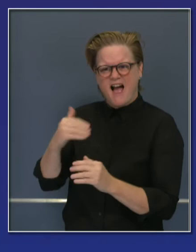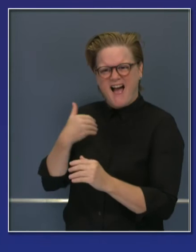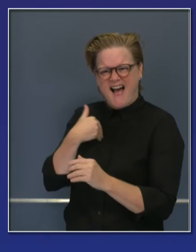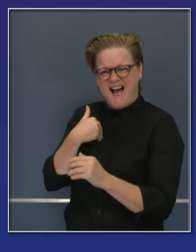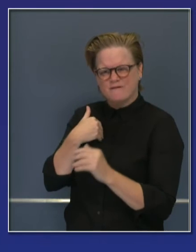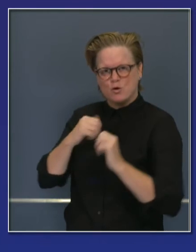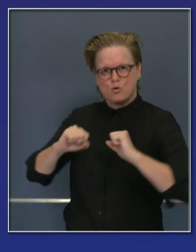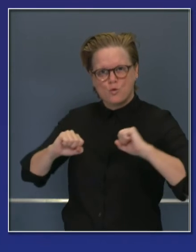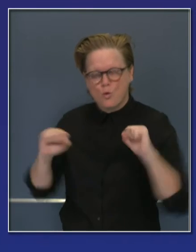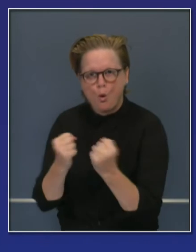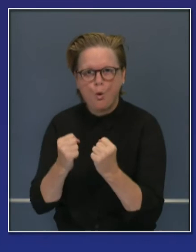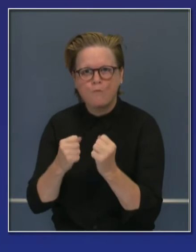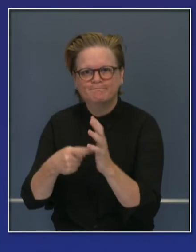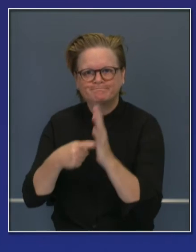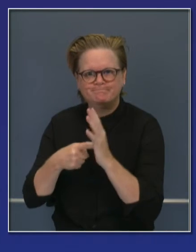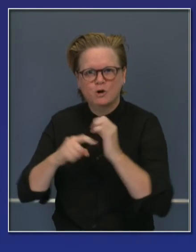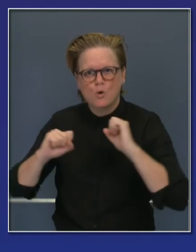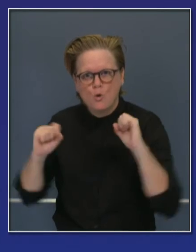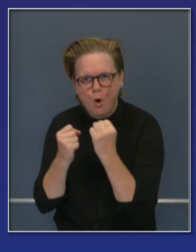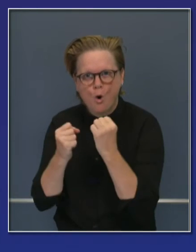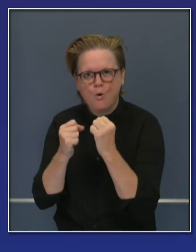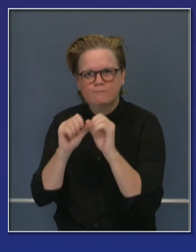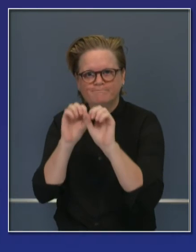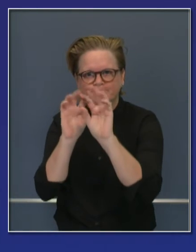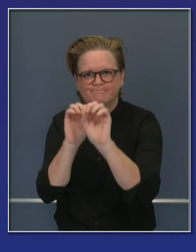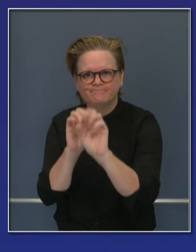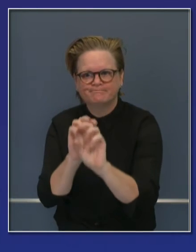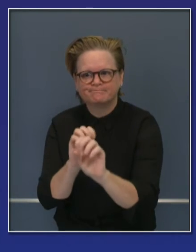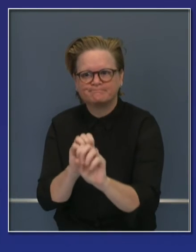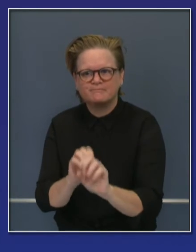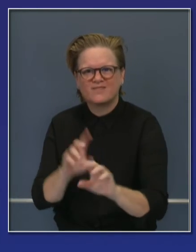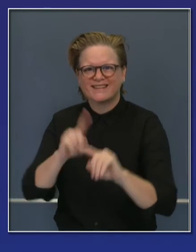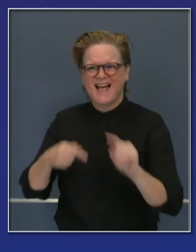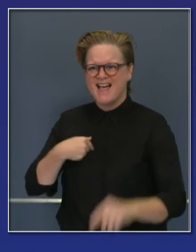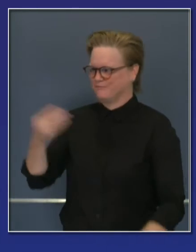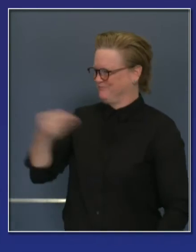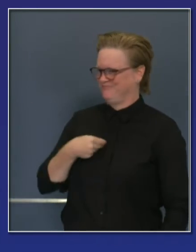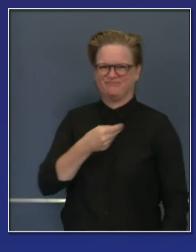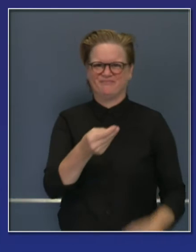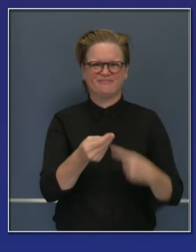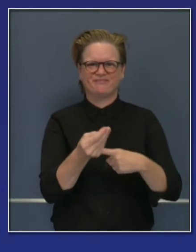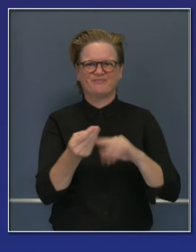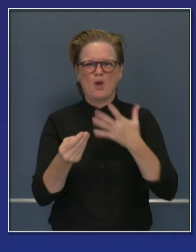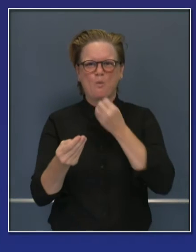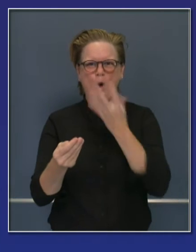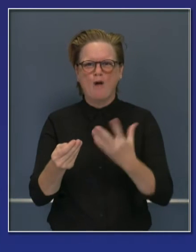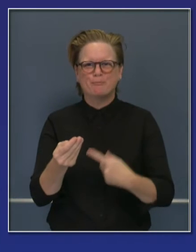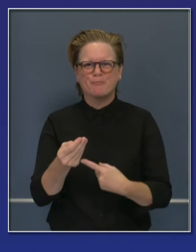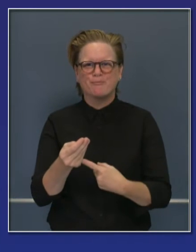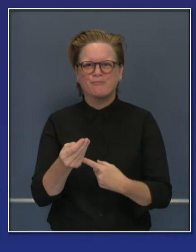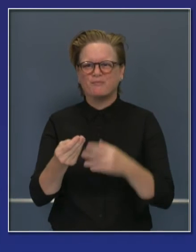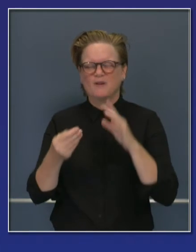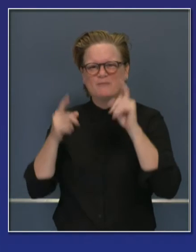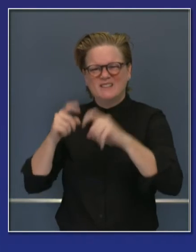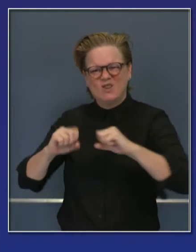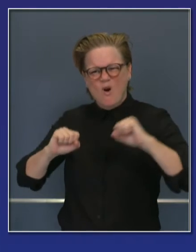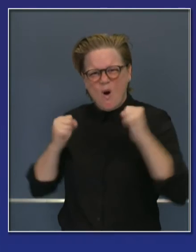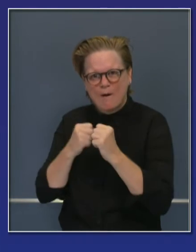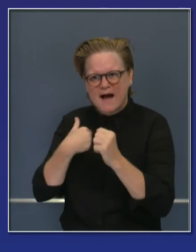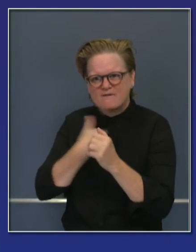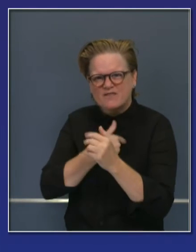made more challenging in rural parts of the state, more remote parts of the state. And that's why we currently are working